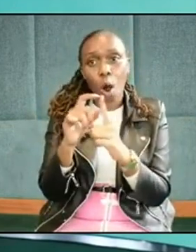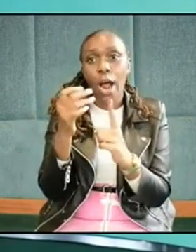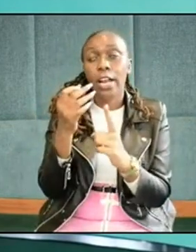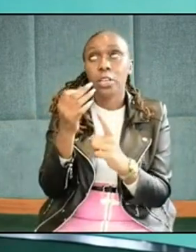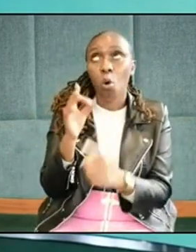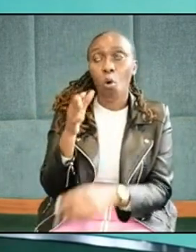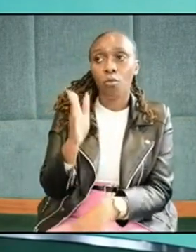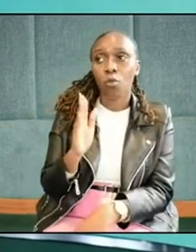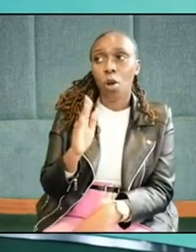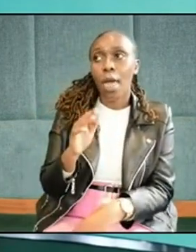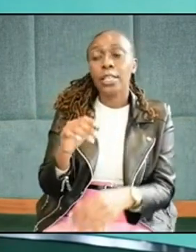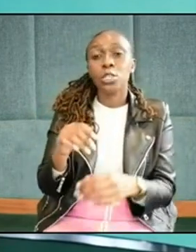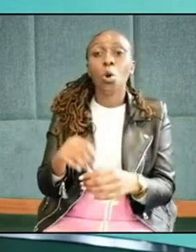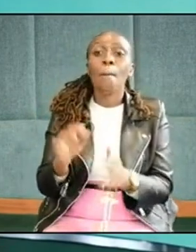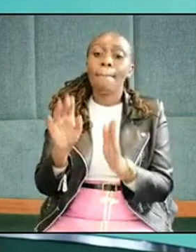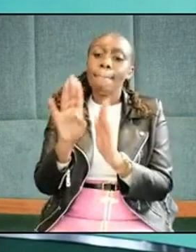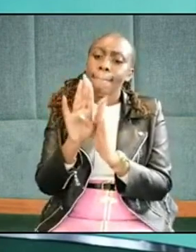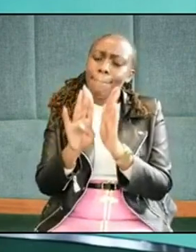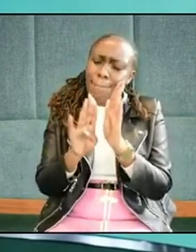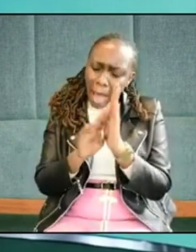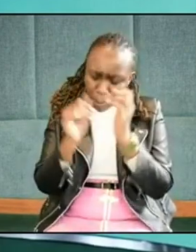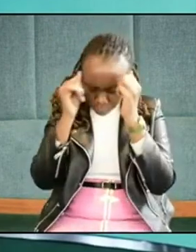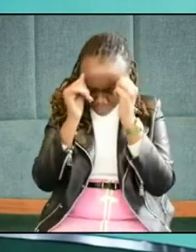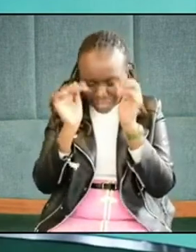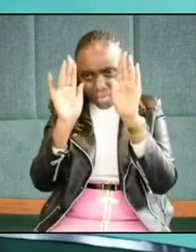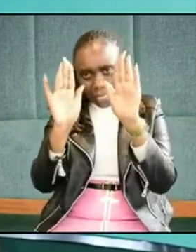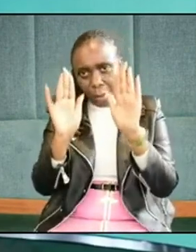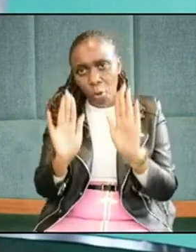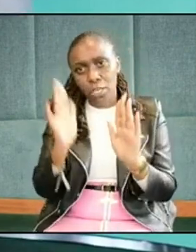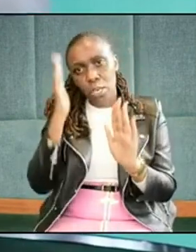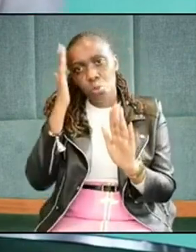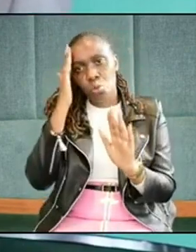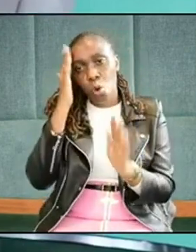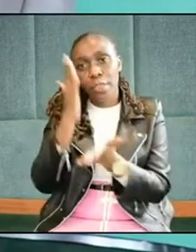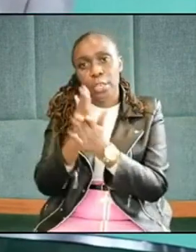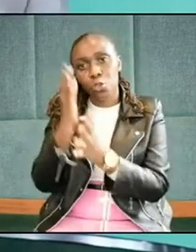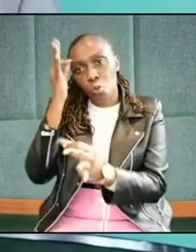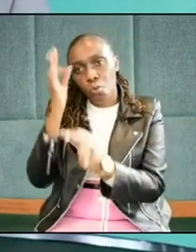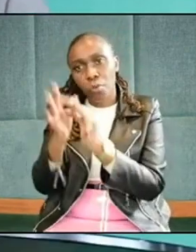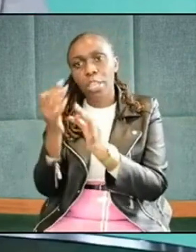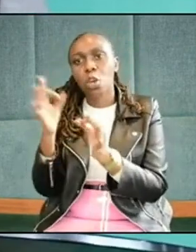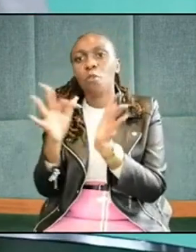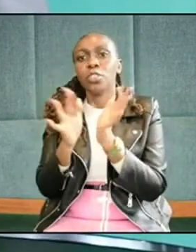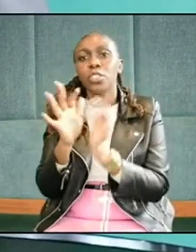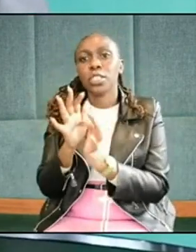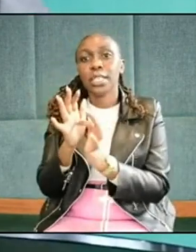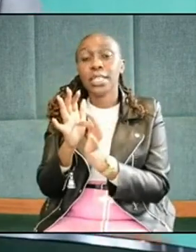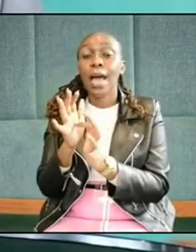us to know the true faith in Jesus Christ. Point number two.